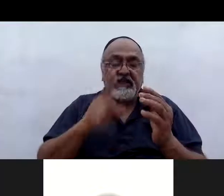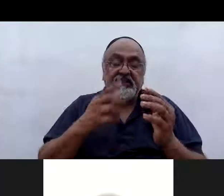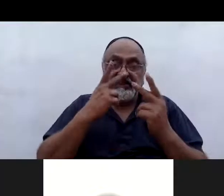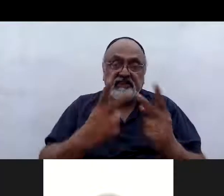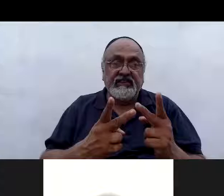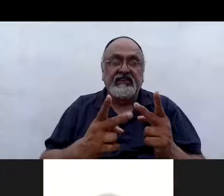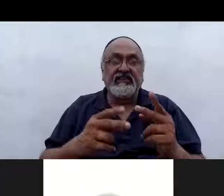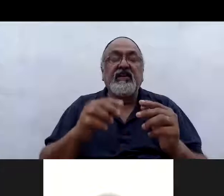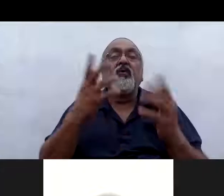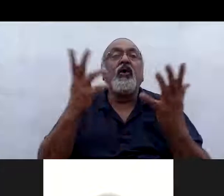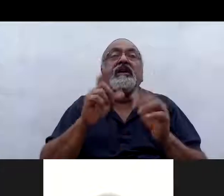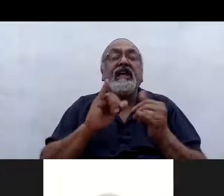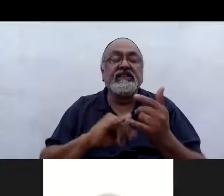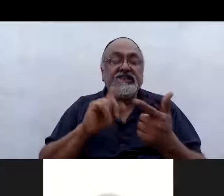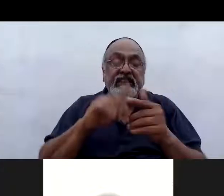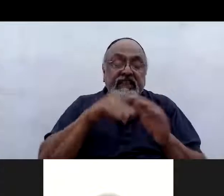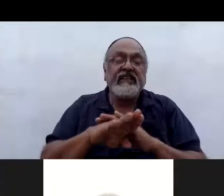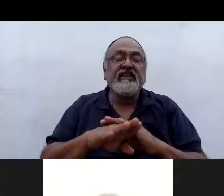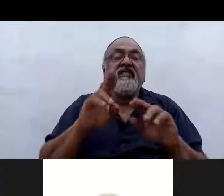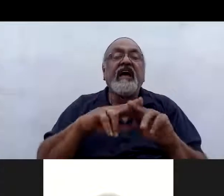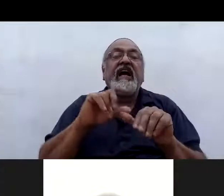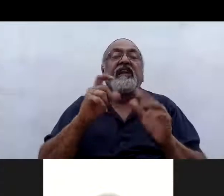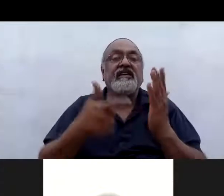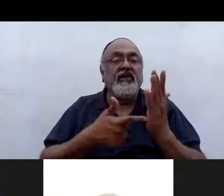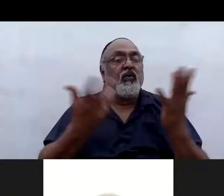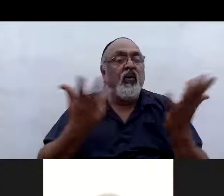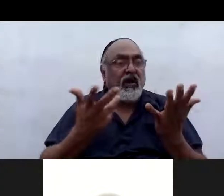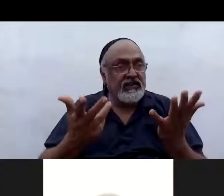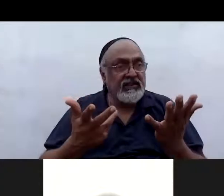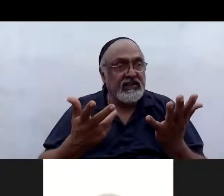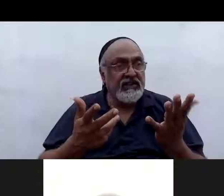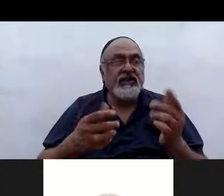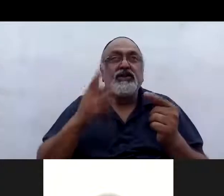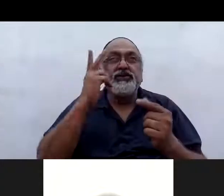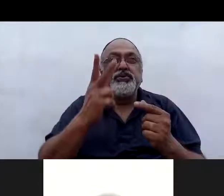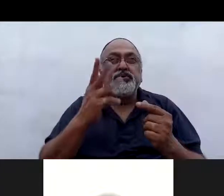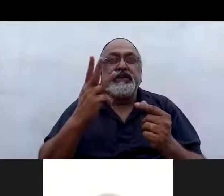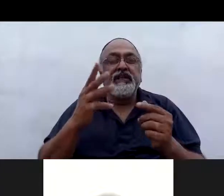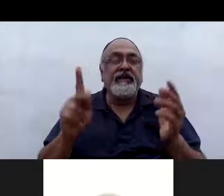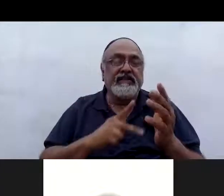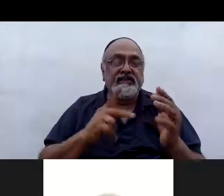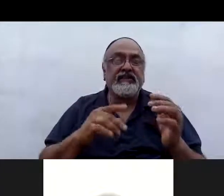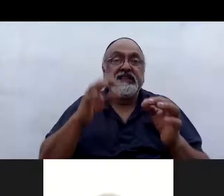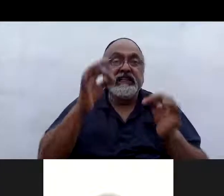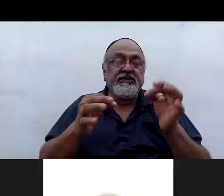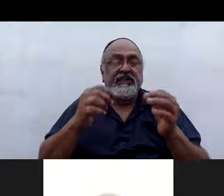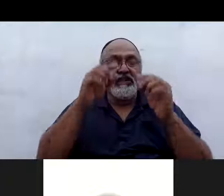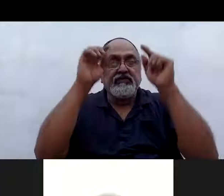of a particular case. And the facts are usually in the first 2 to 3 pages of any given